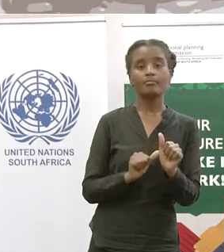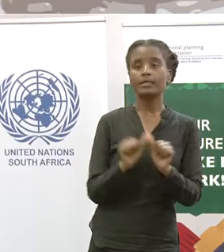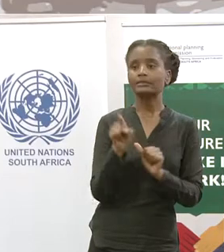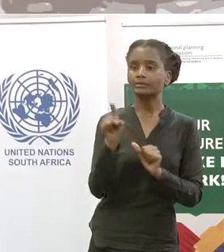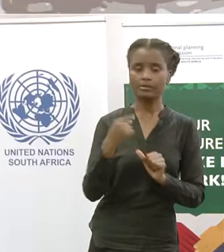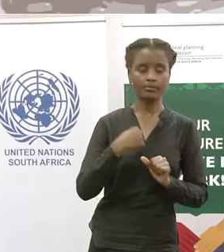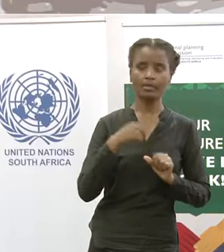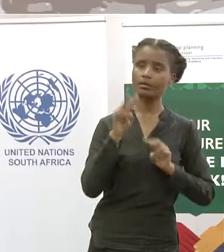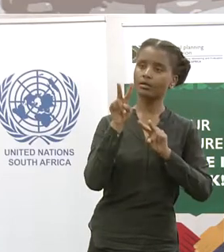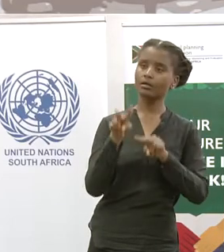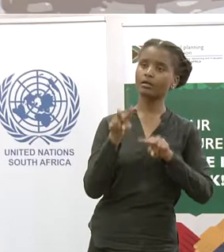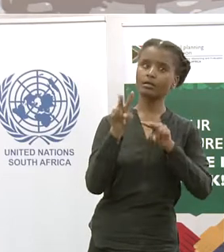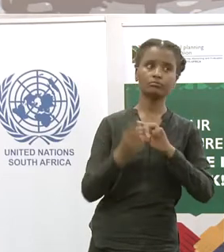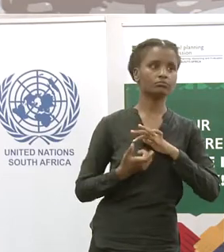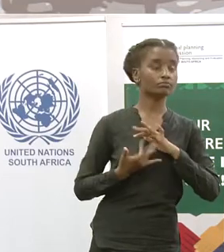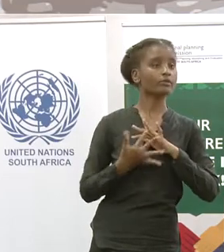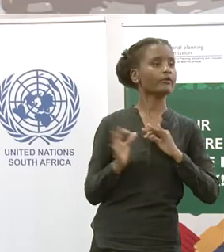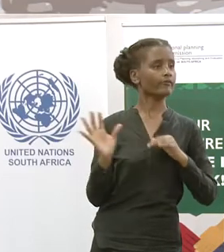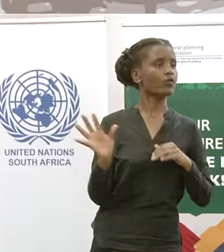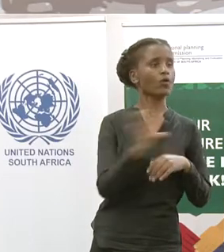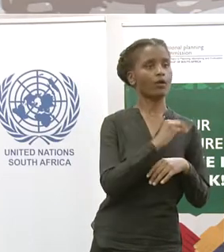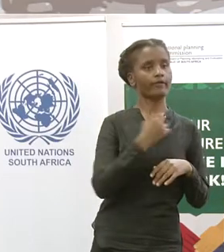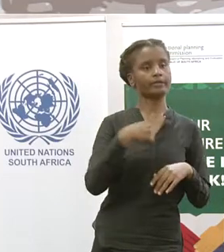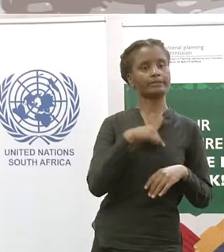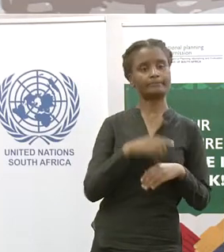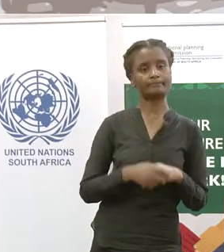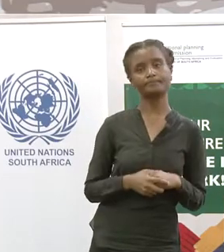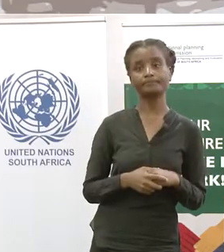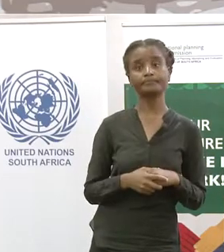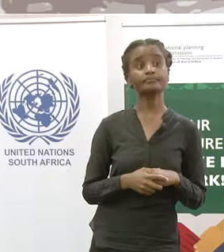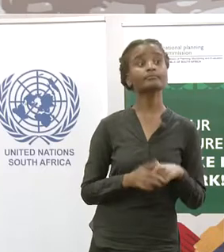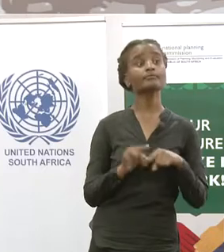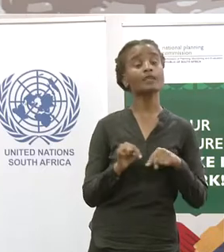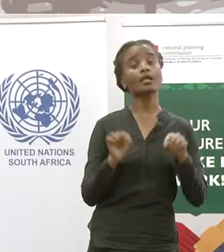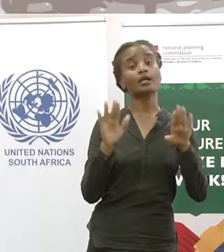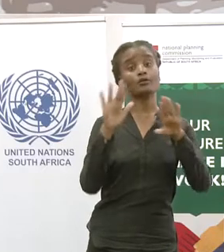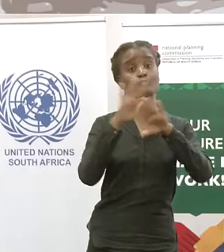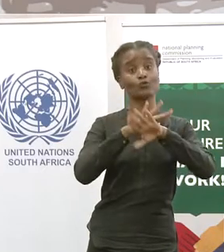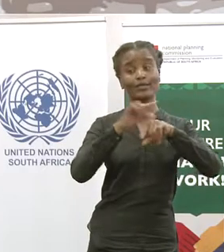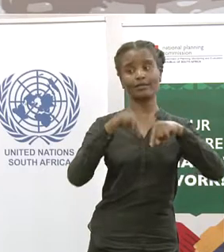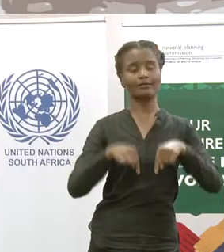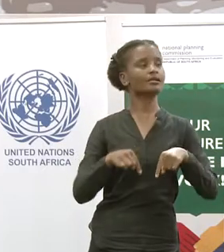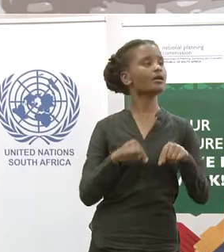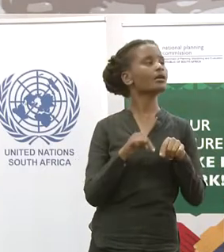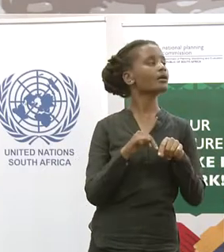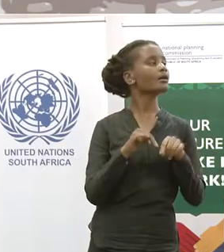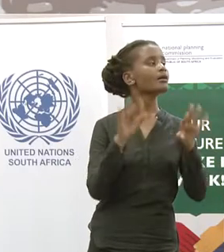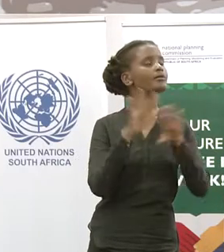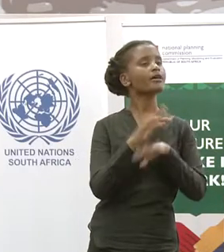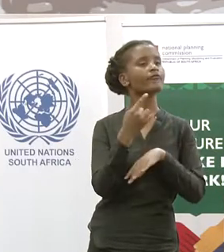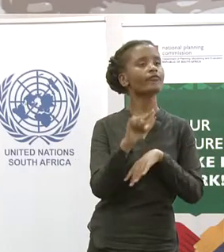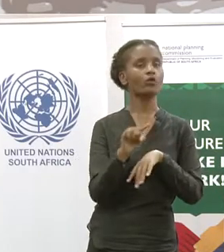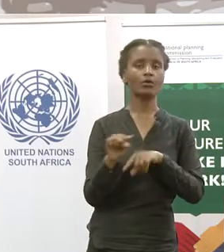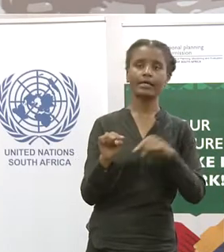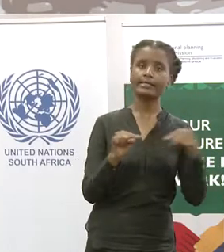inspiration for many of us. So tonight, hopefully, will be a night of debate,